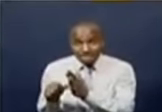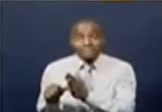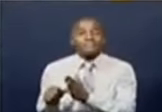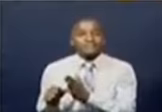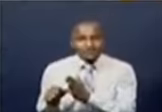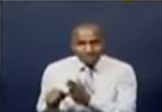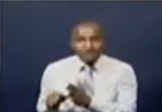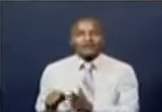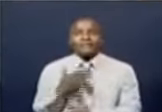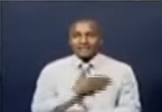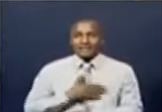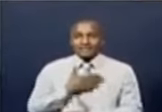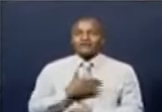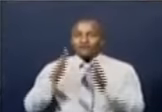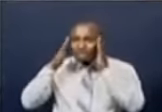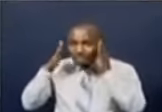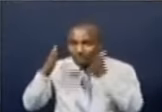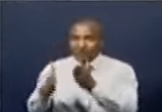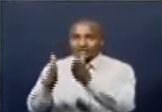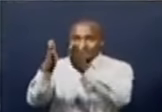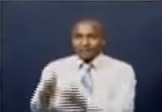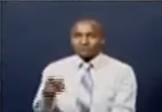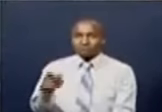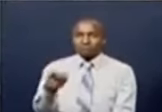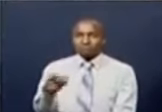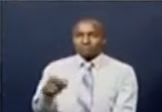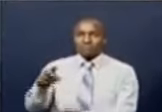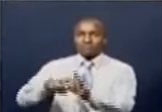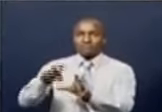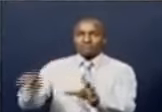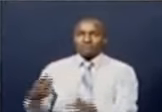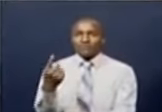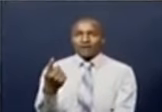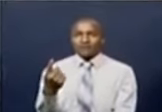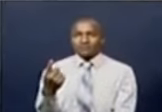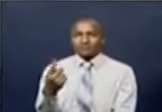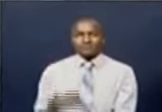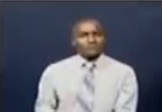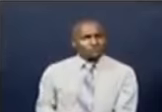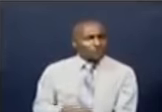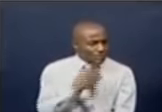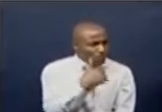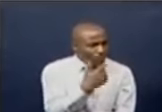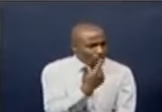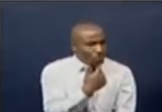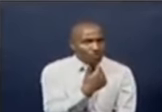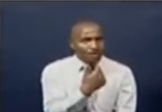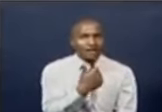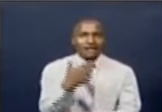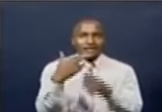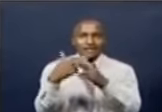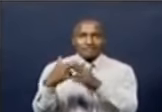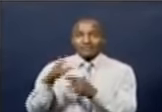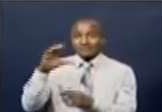own up to the responsibility, and step aside and let other people work for you. That's who now. If you want me to call names, I call the